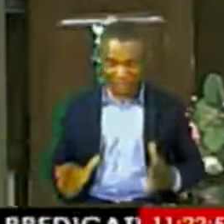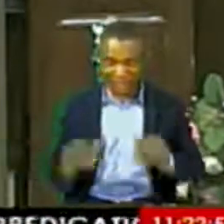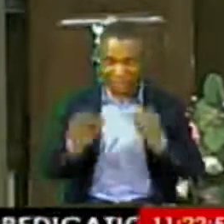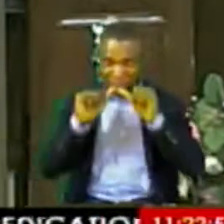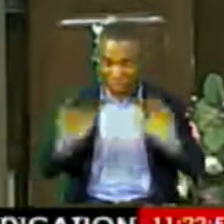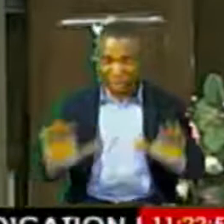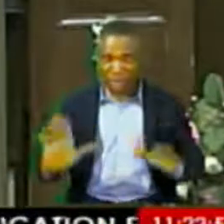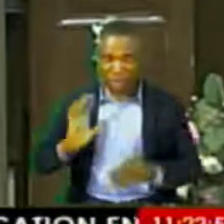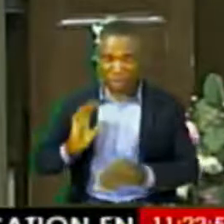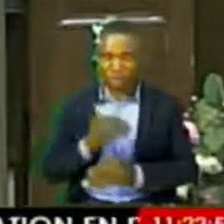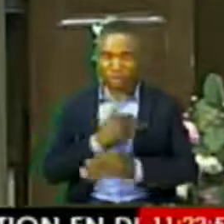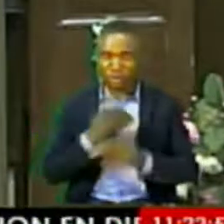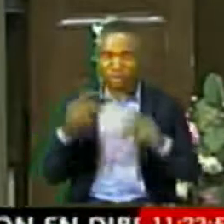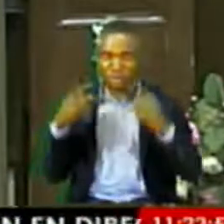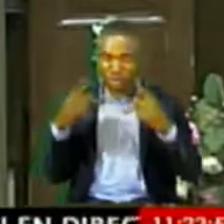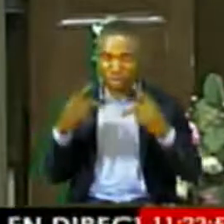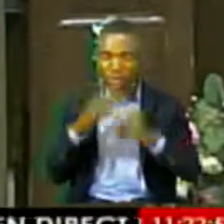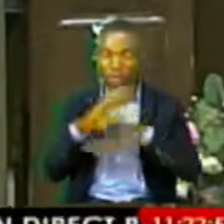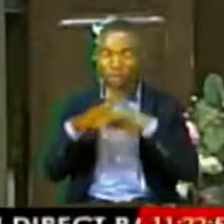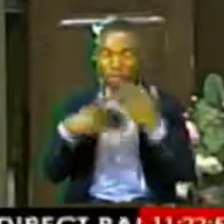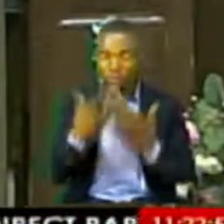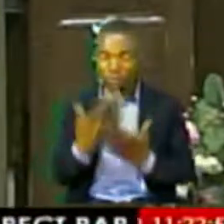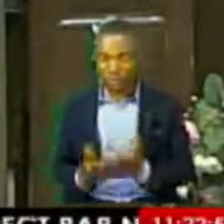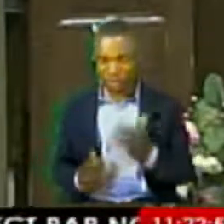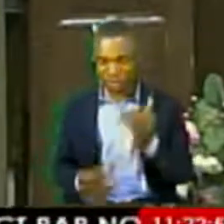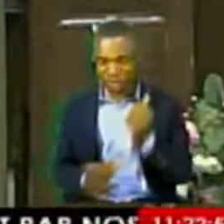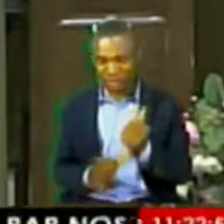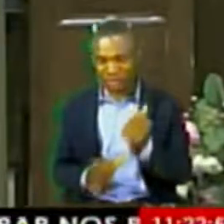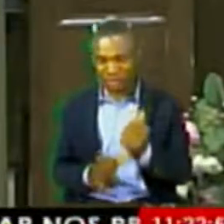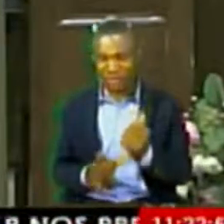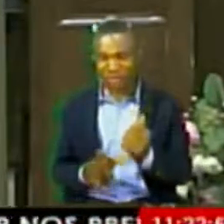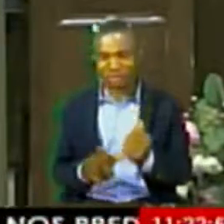Every preacher, our pastor.